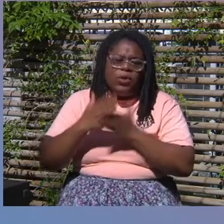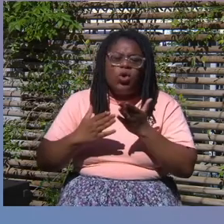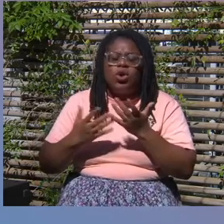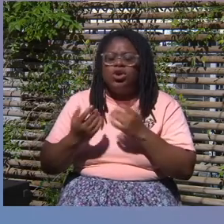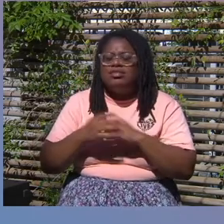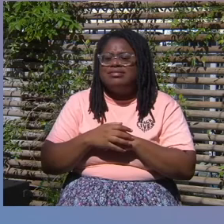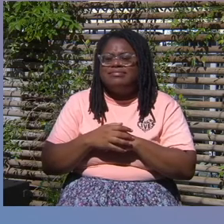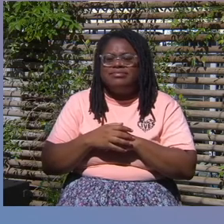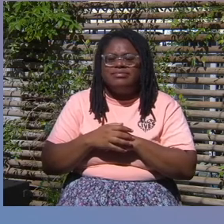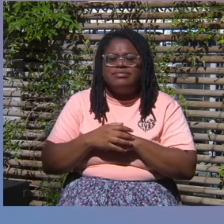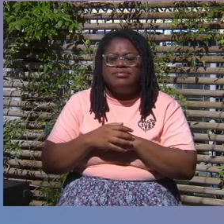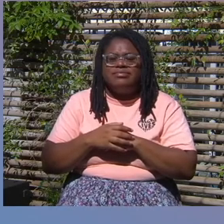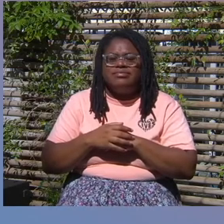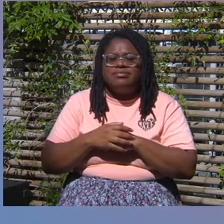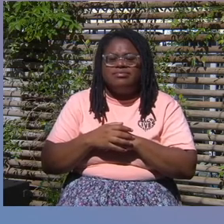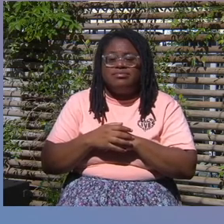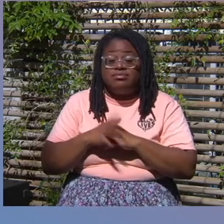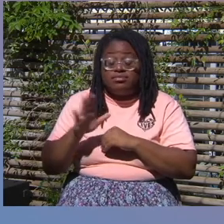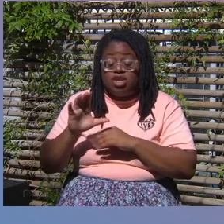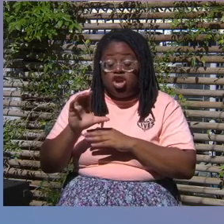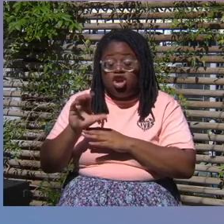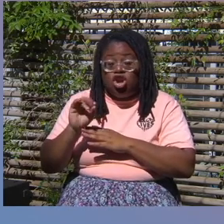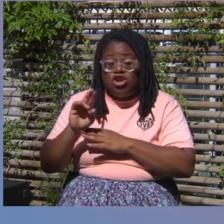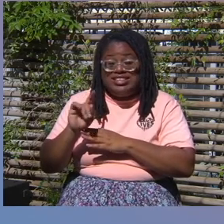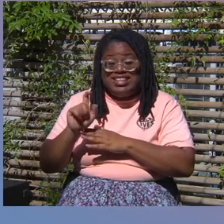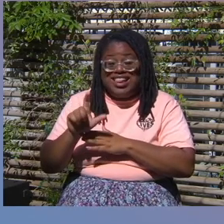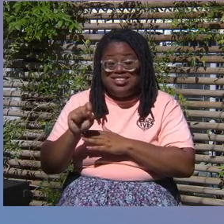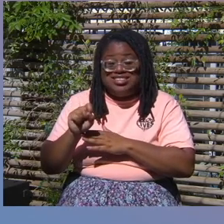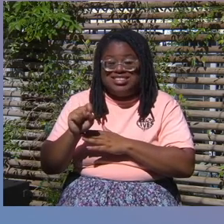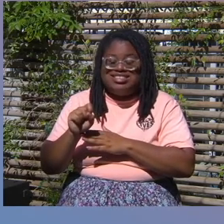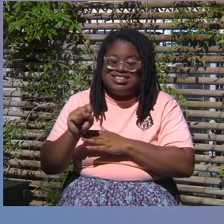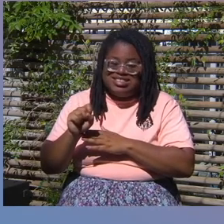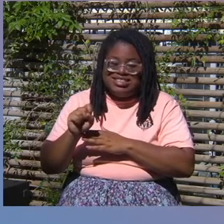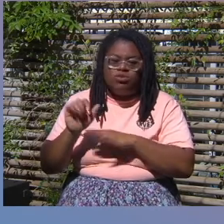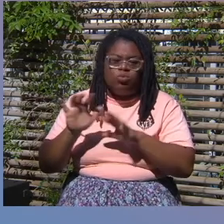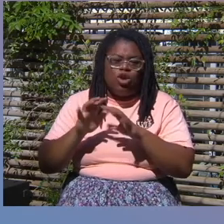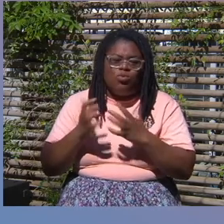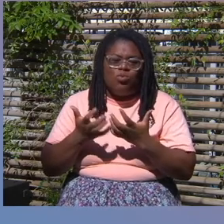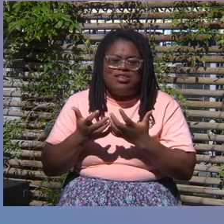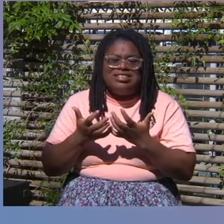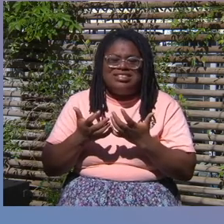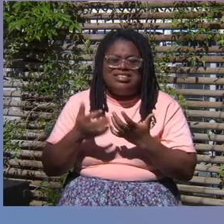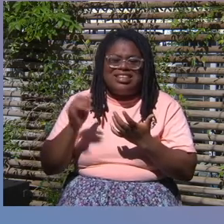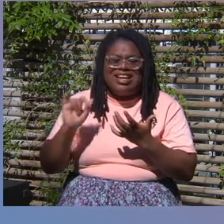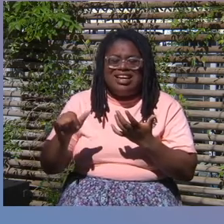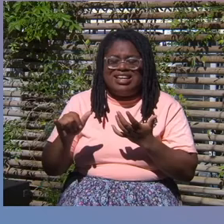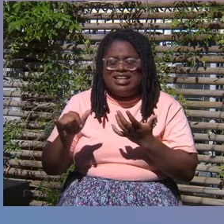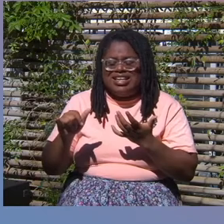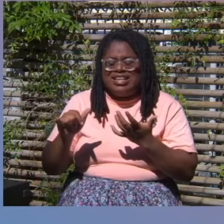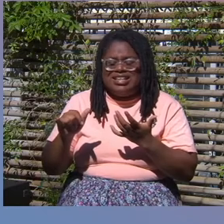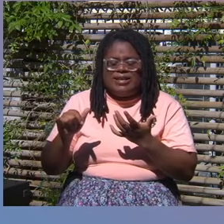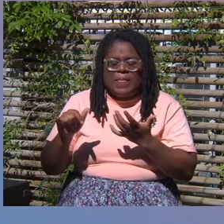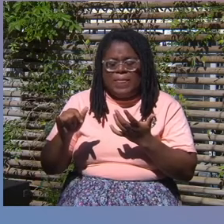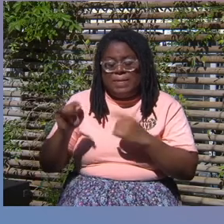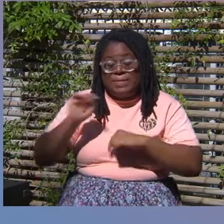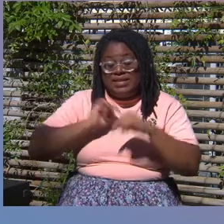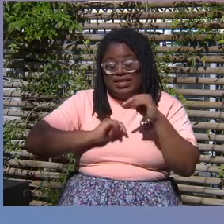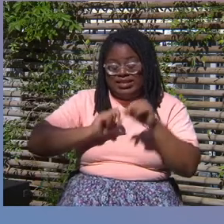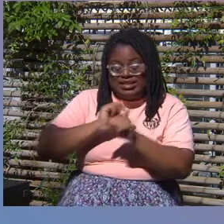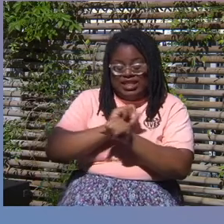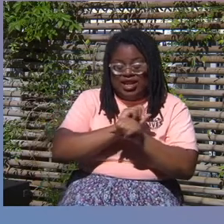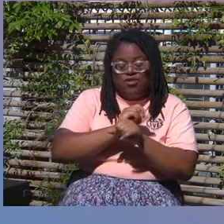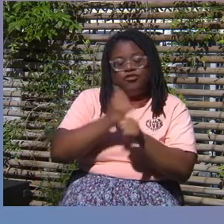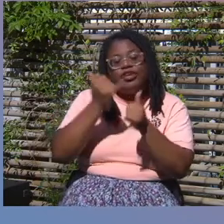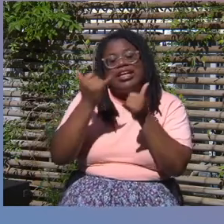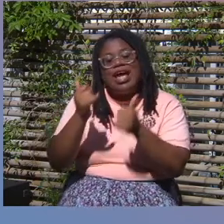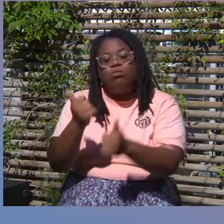is, you know, the cartels. You know, we're in a world that, you know, back in the day it was slavery,